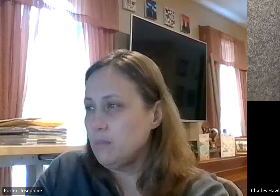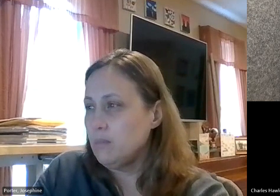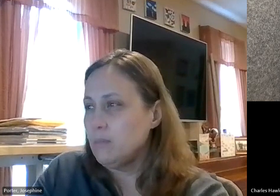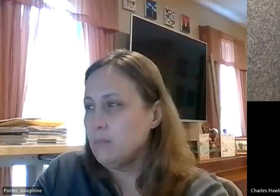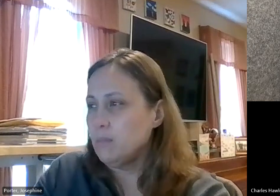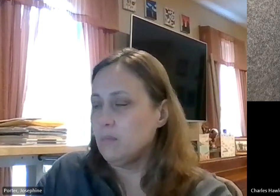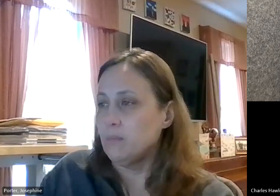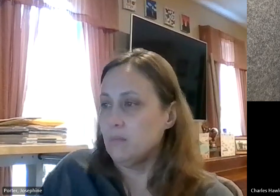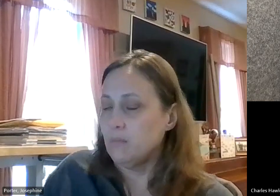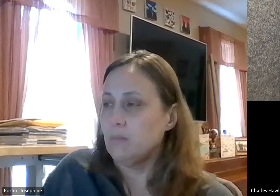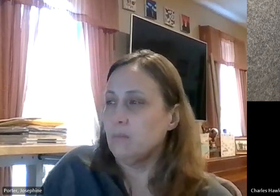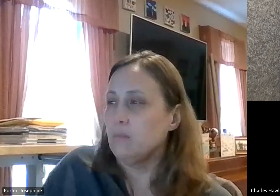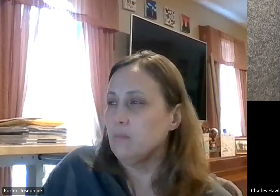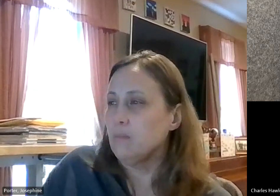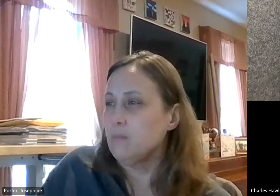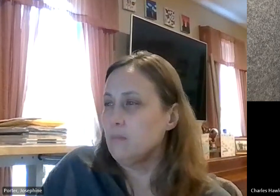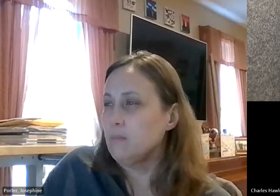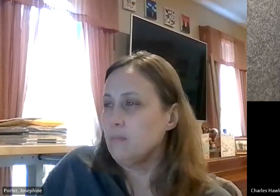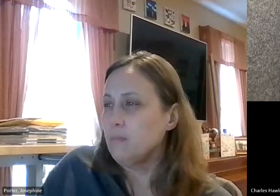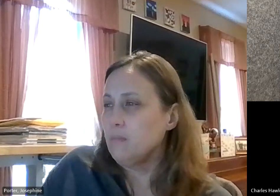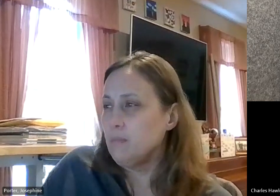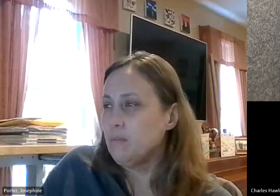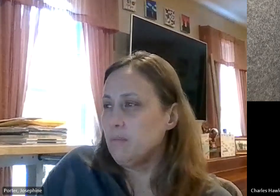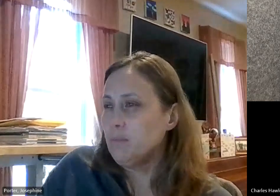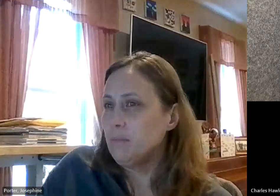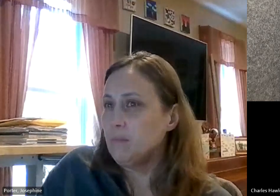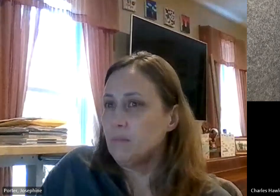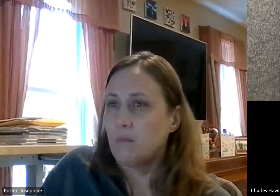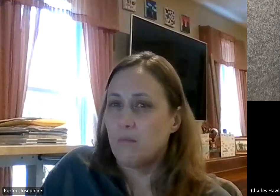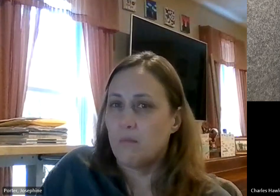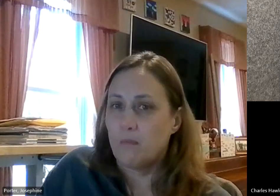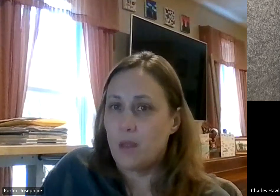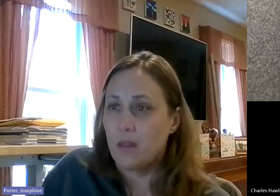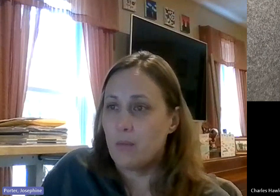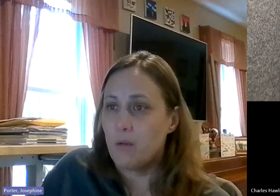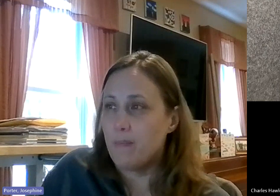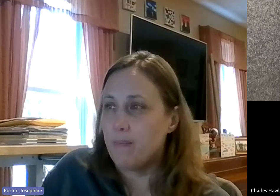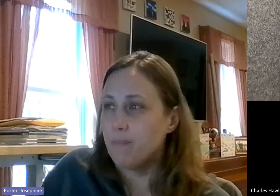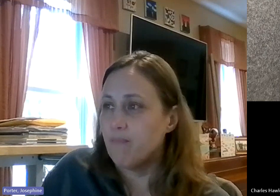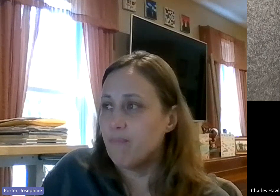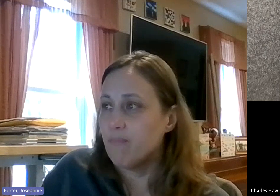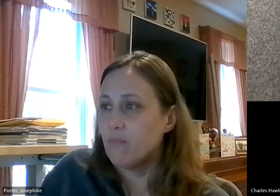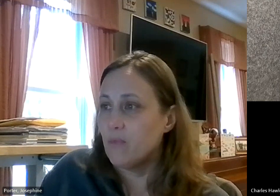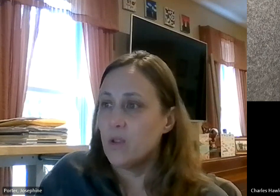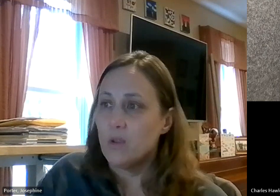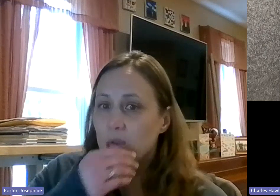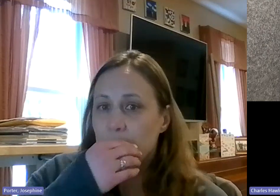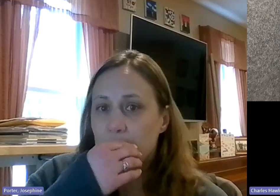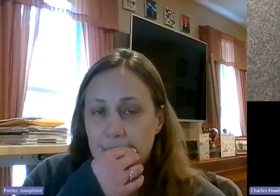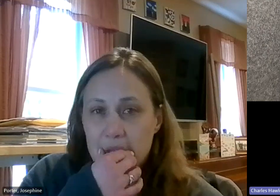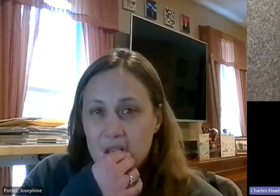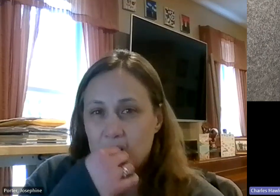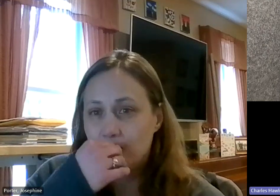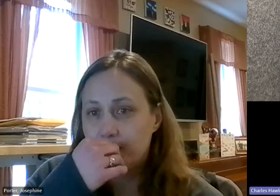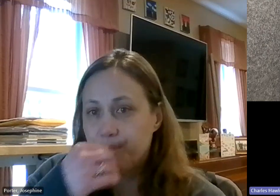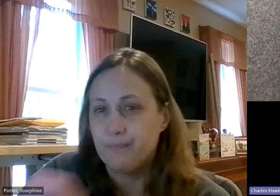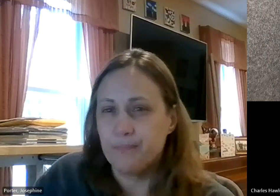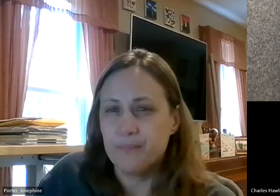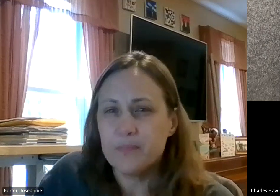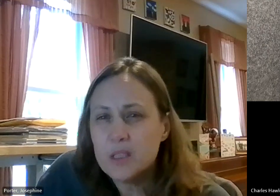again, happy to share that if that would be helpful. I think that'd be great. Yeah, that would be great. Thank